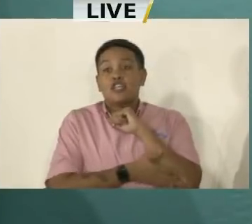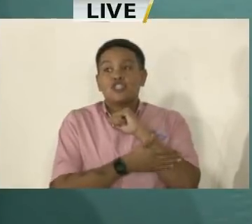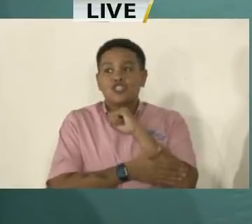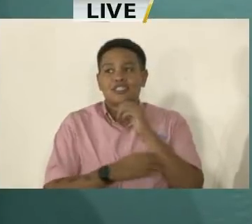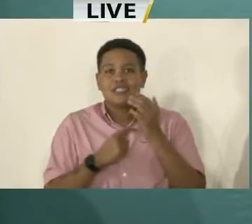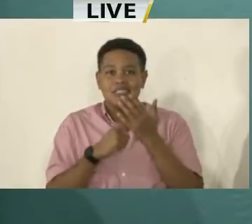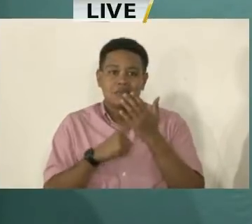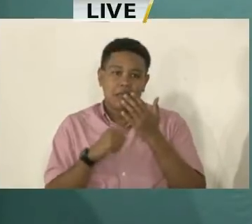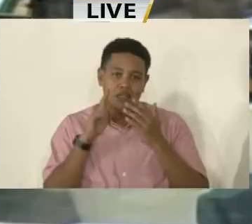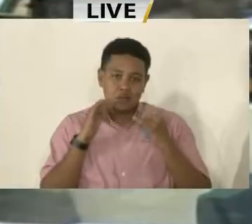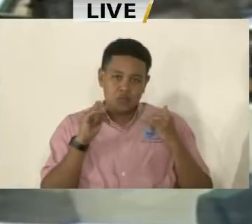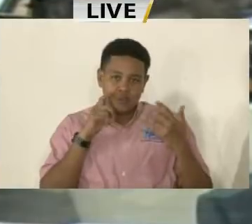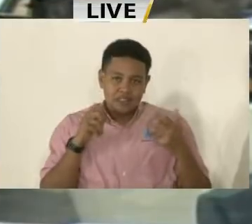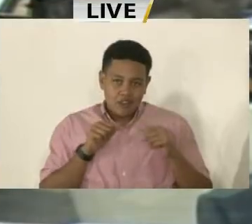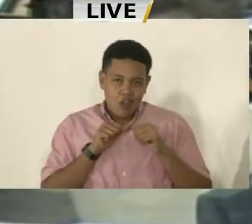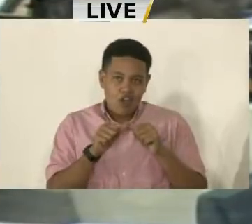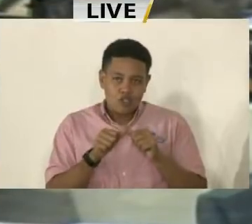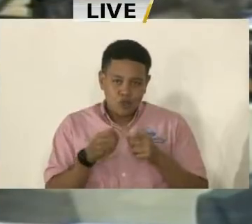continues today.